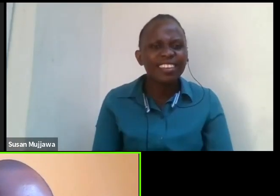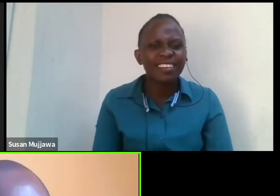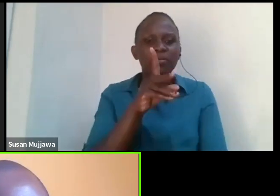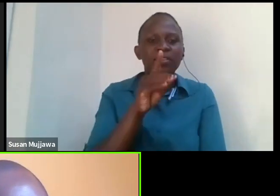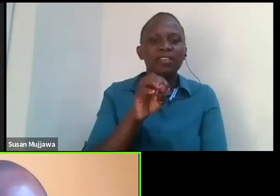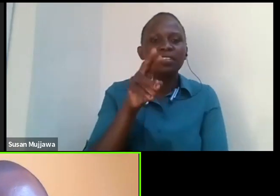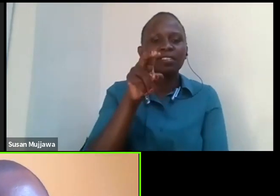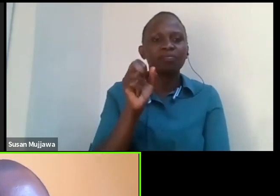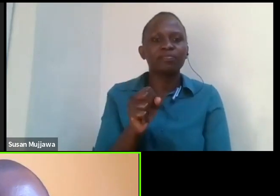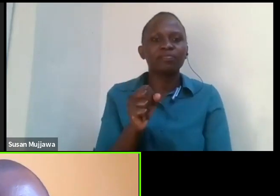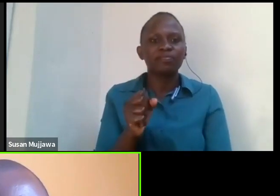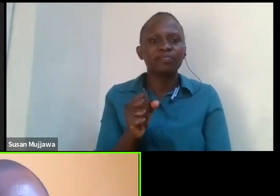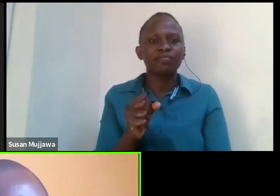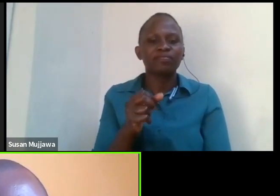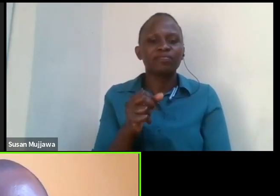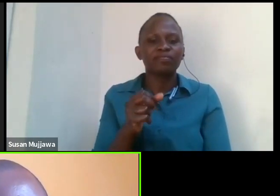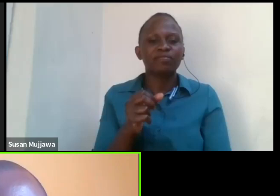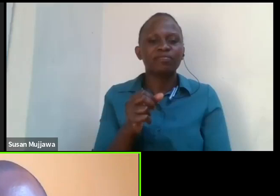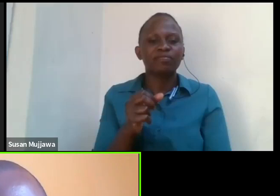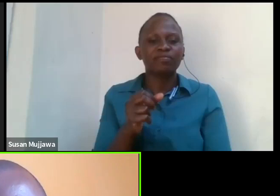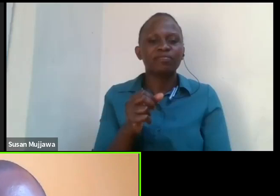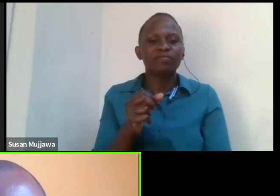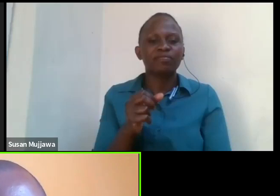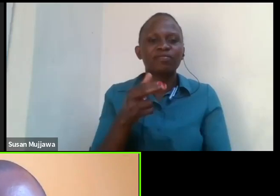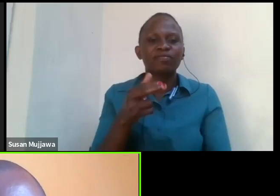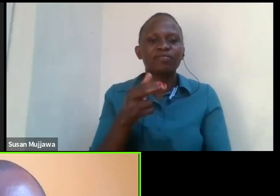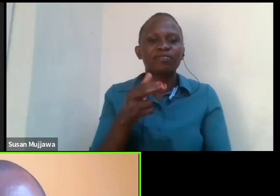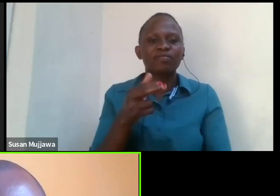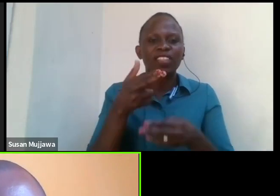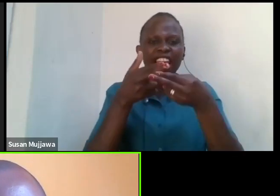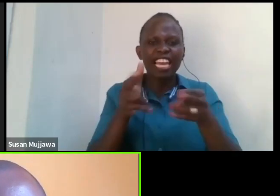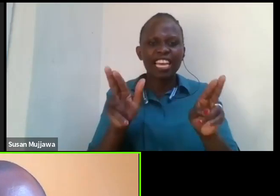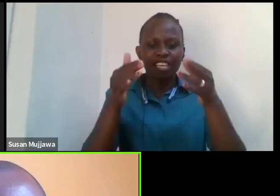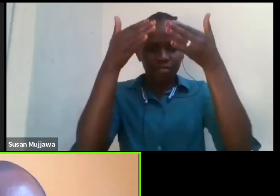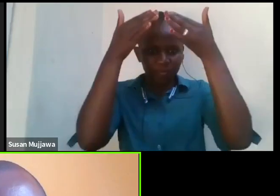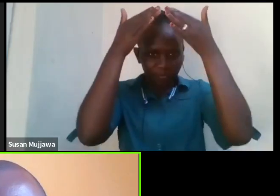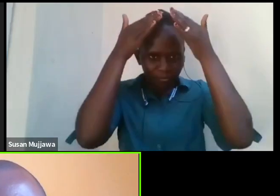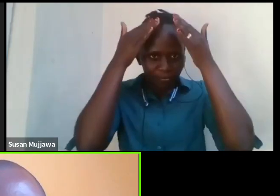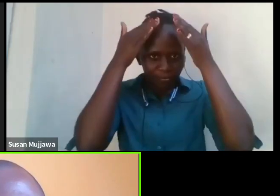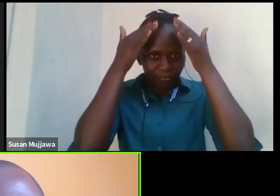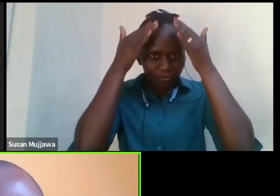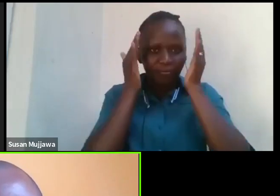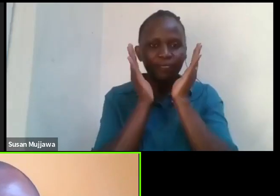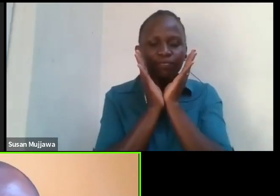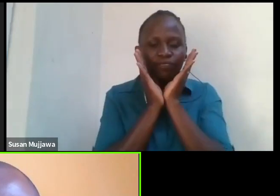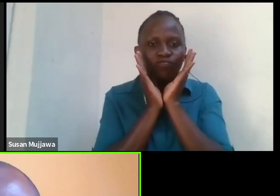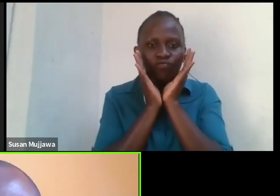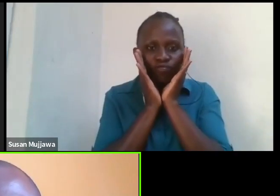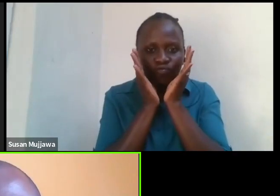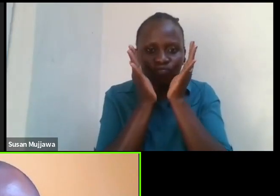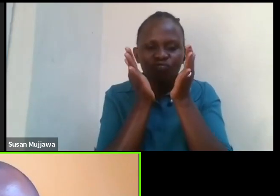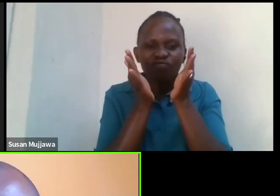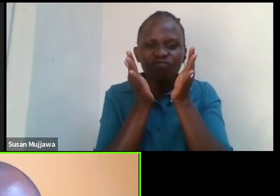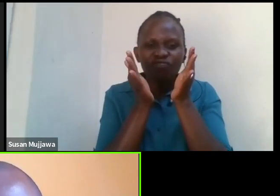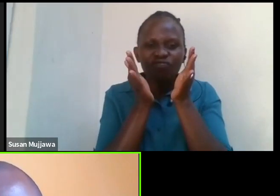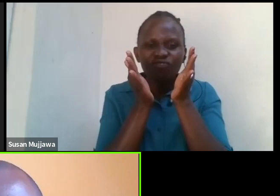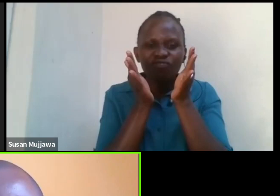be egg-shaped. It's much closer to mine. You know, when in school, they used to call me head